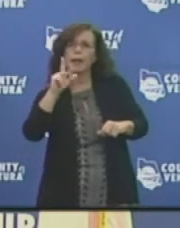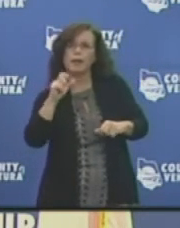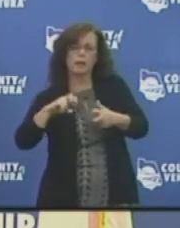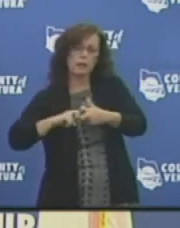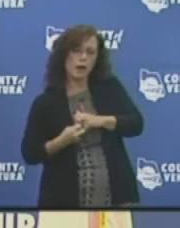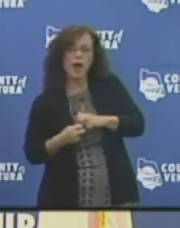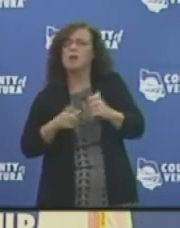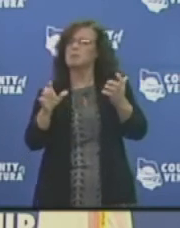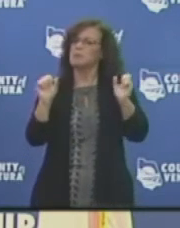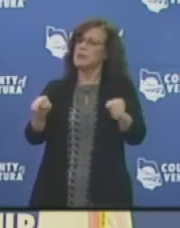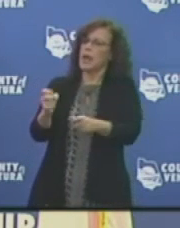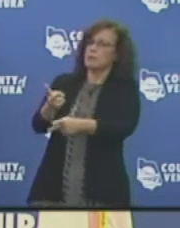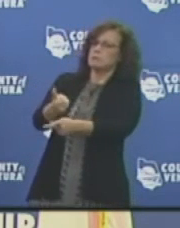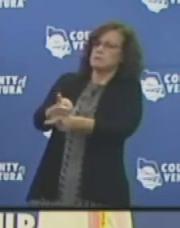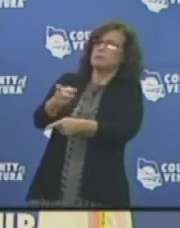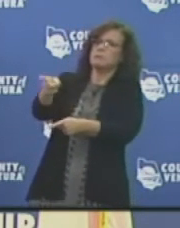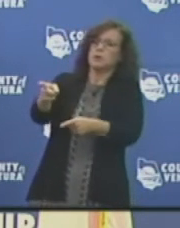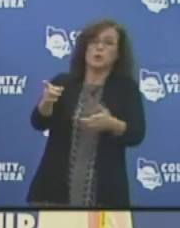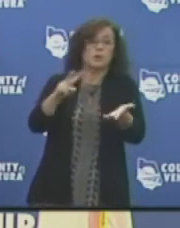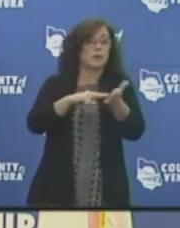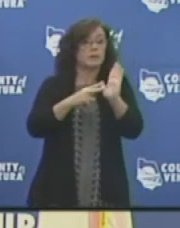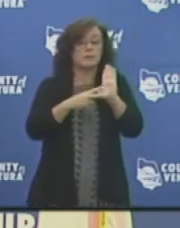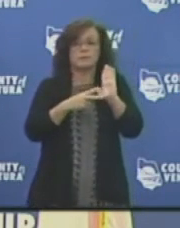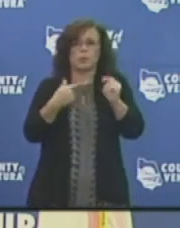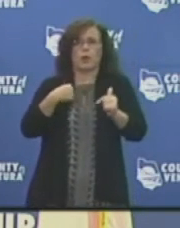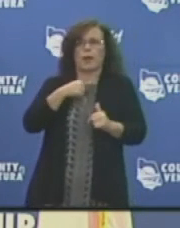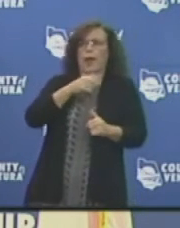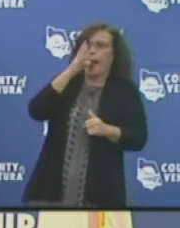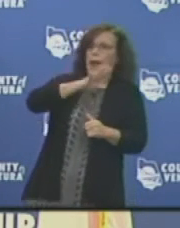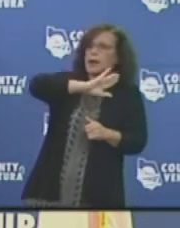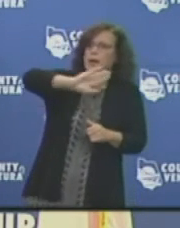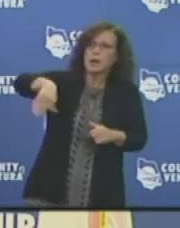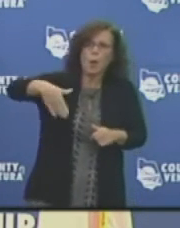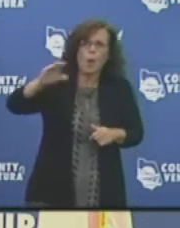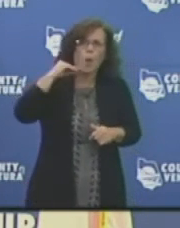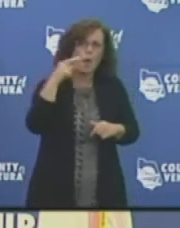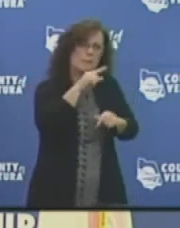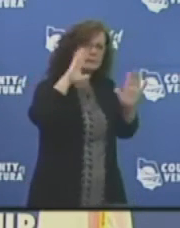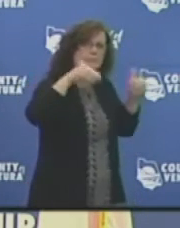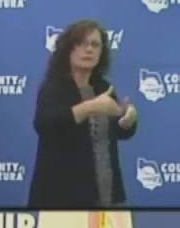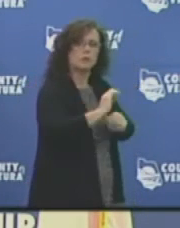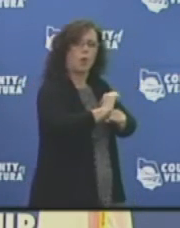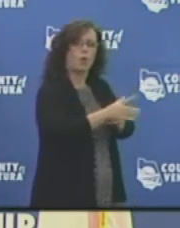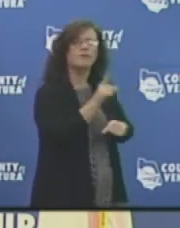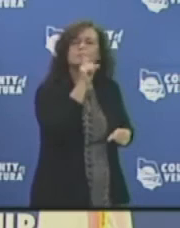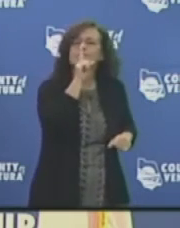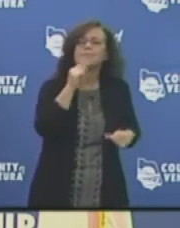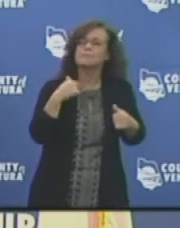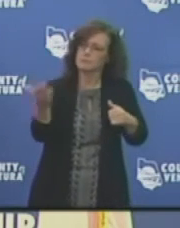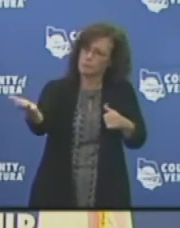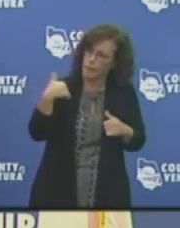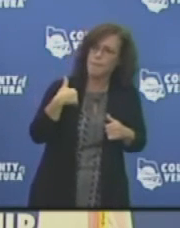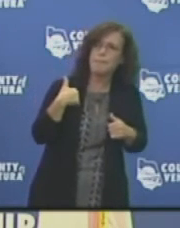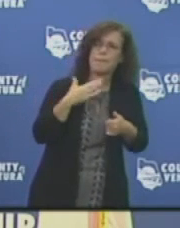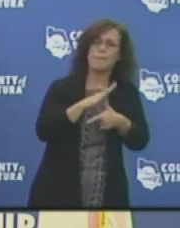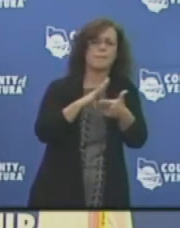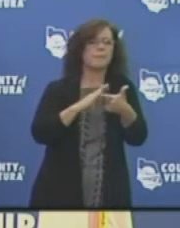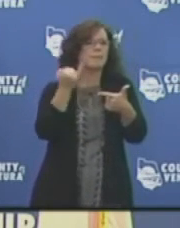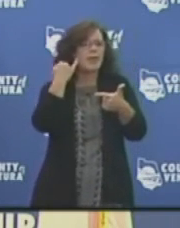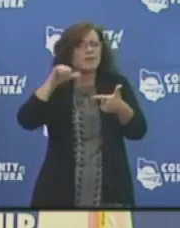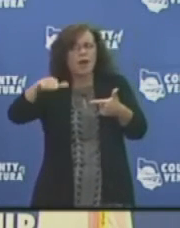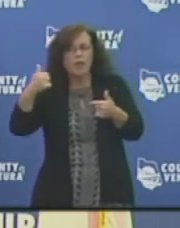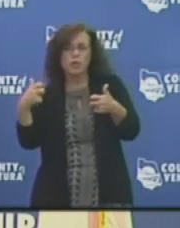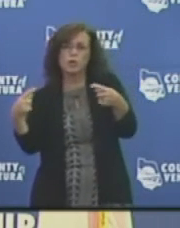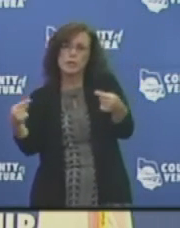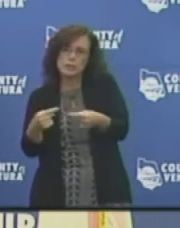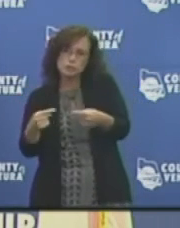And we have the capacity to do that as well. We're catching up on some of the backlogged